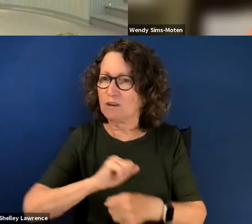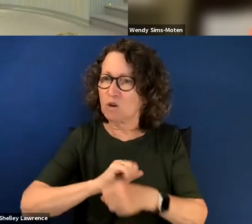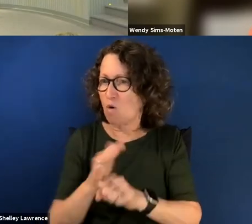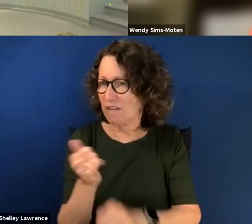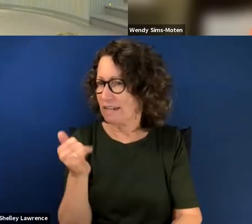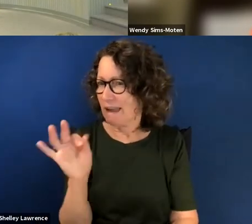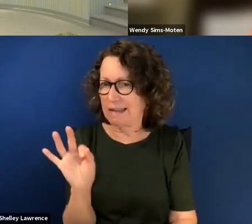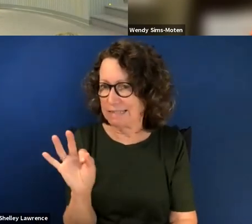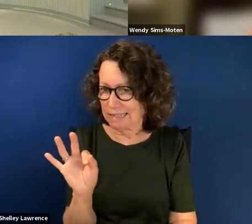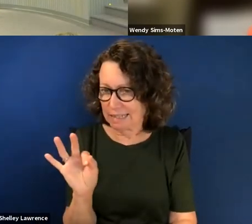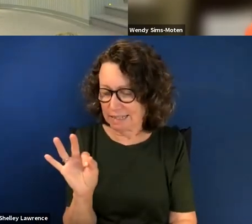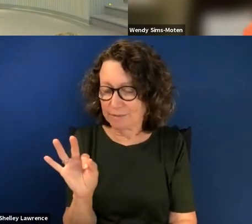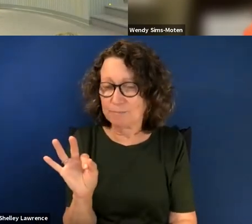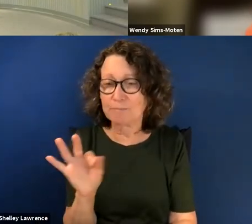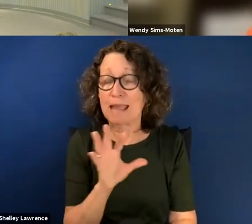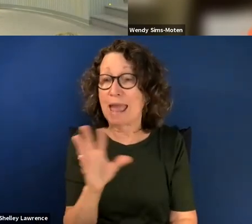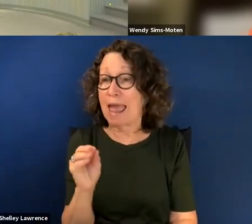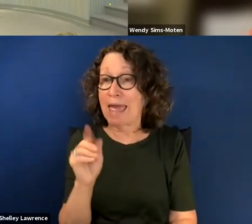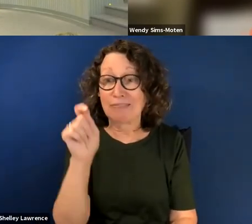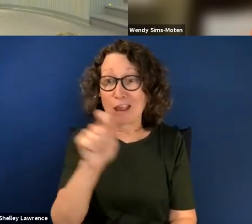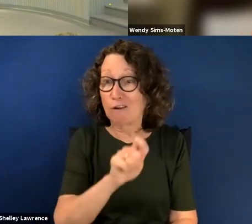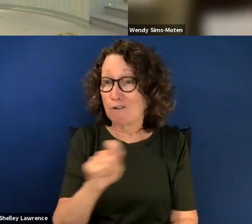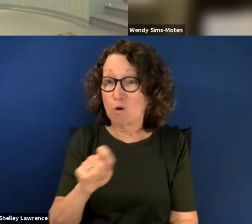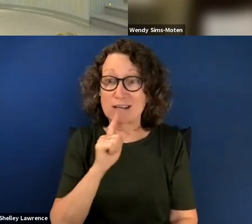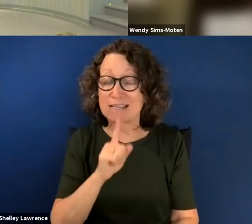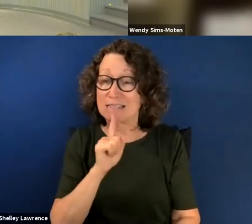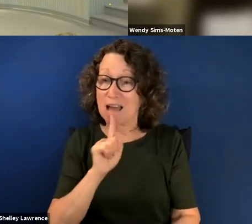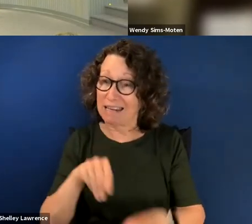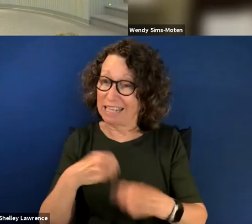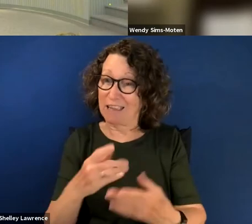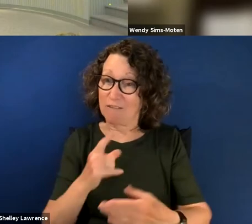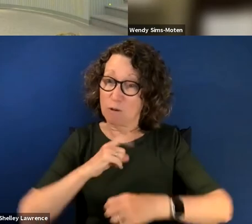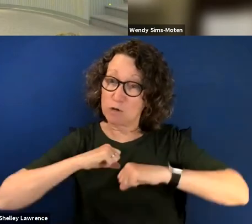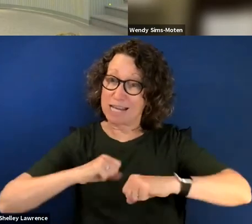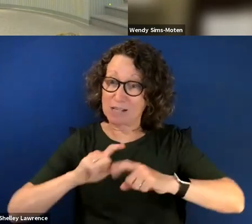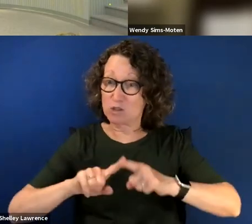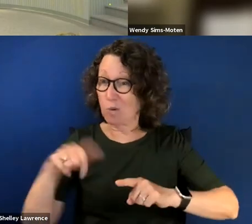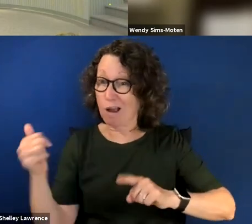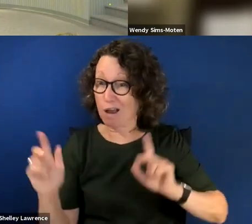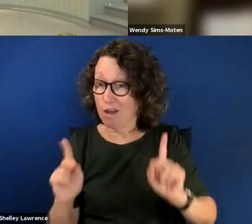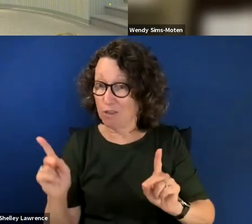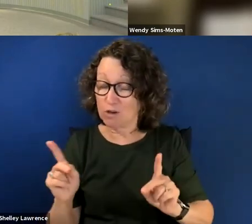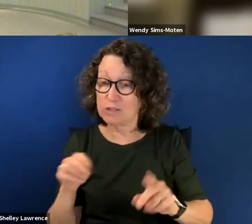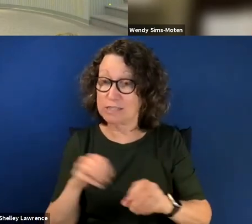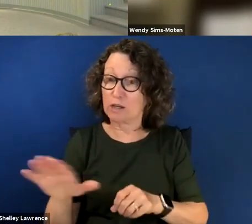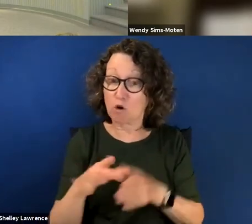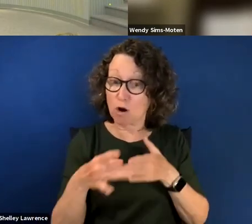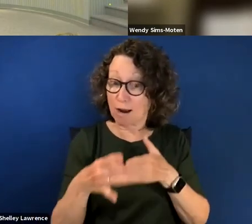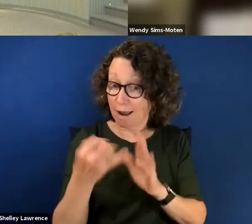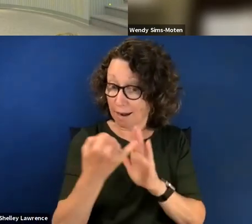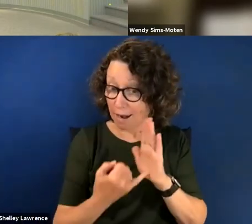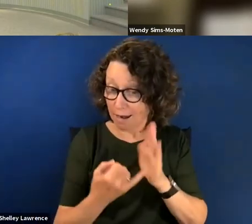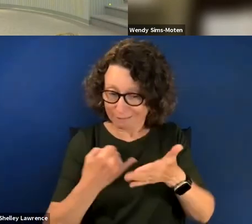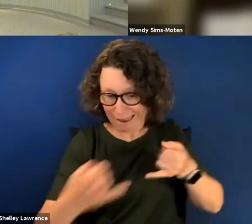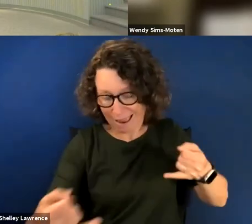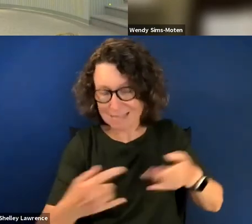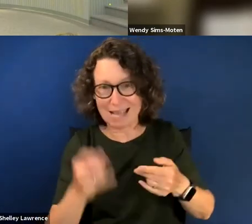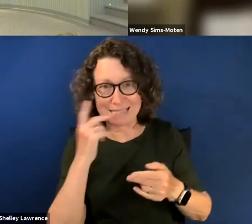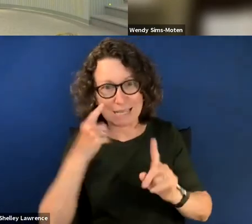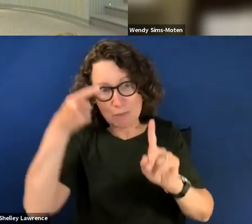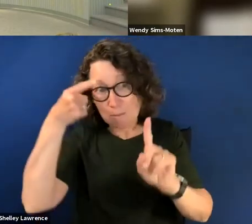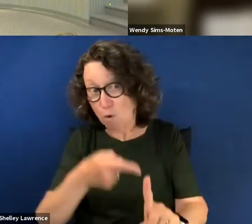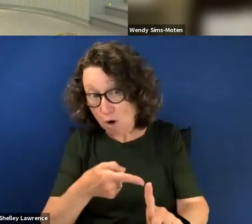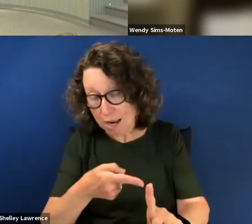COVID-19, and hence does not confer protection to others. And in your guidelines, I see the main point